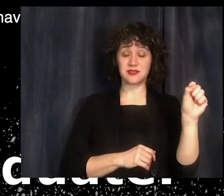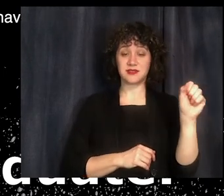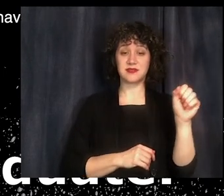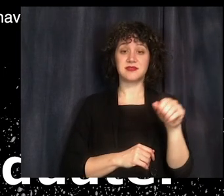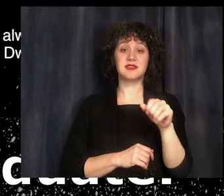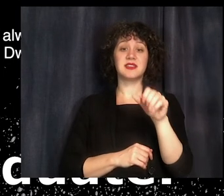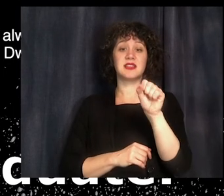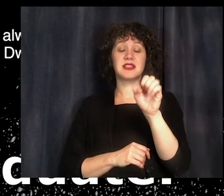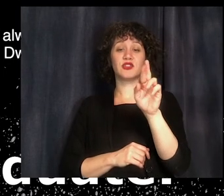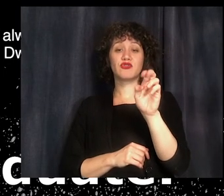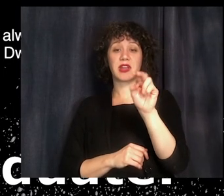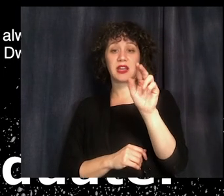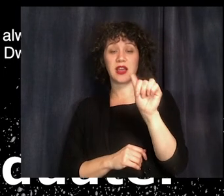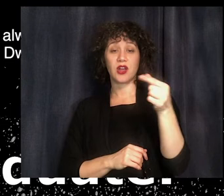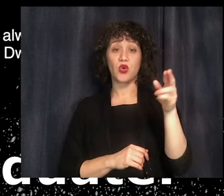Serena Grohall.